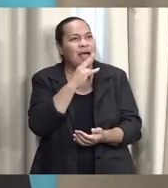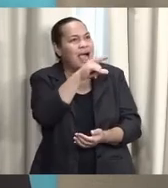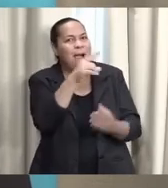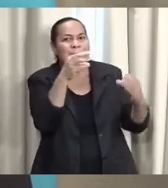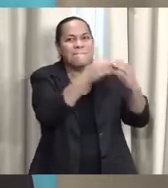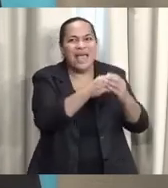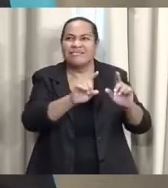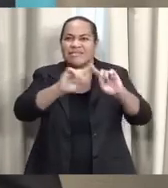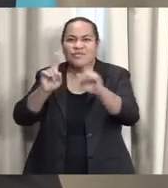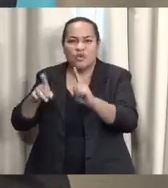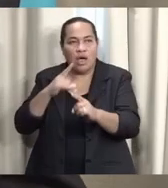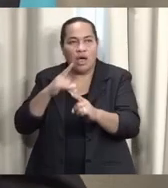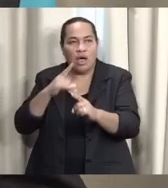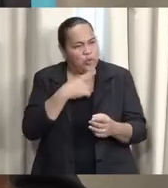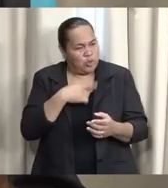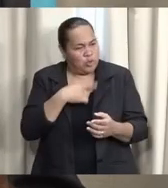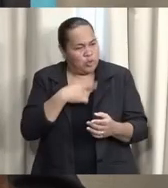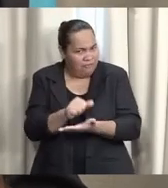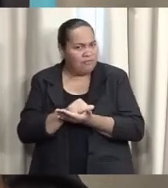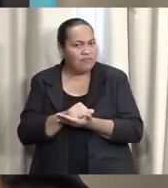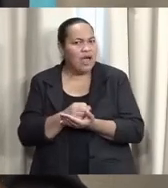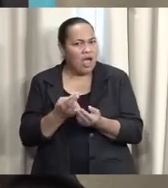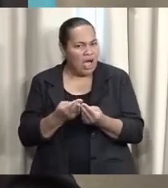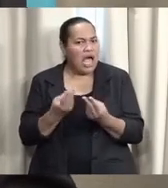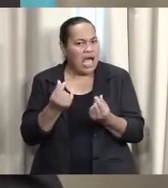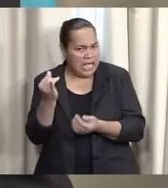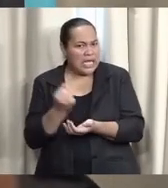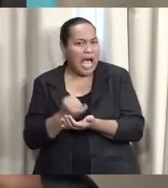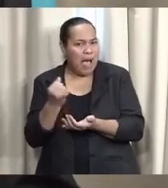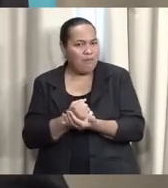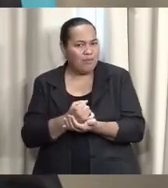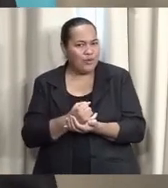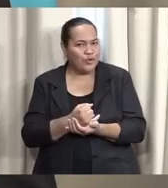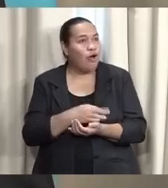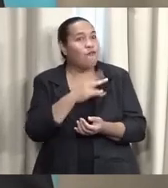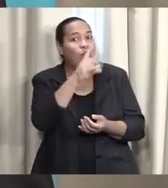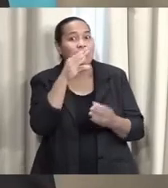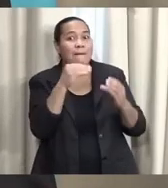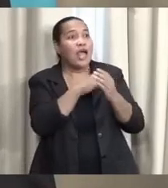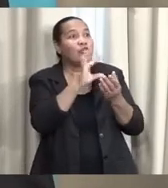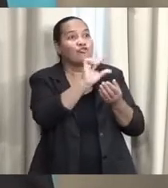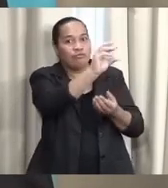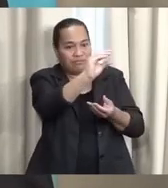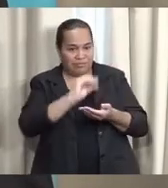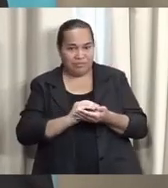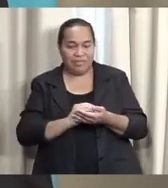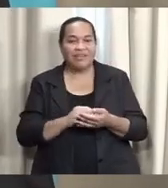that they had a secure source of income for the time of the loan